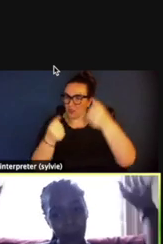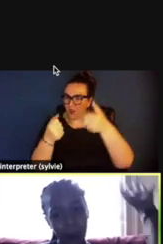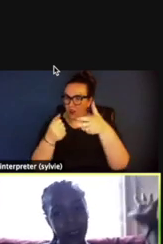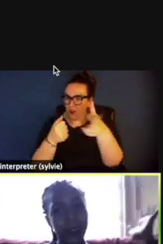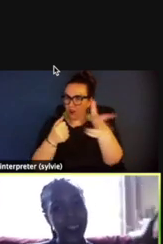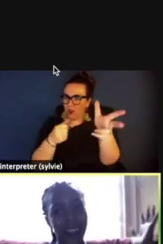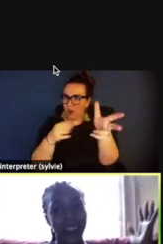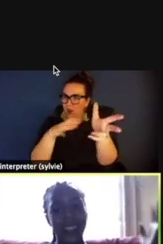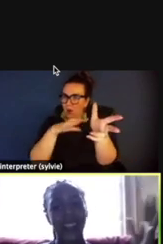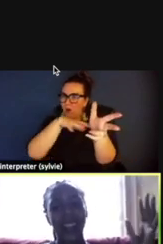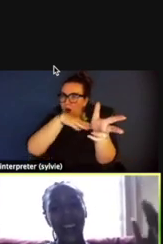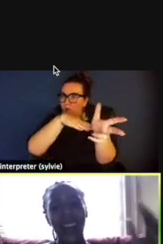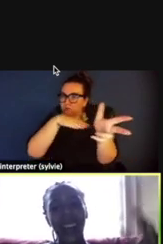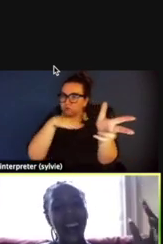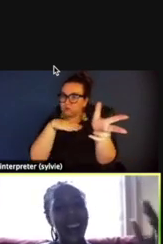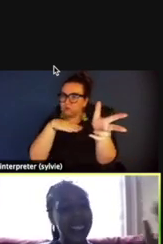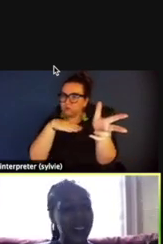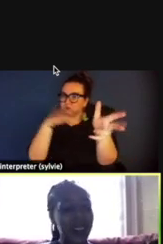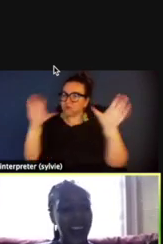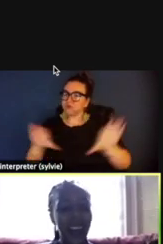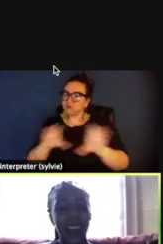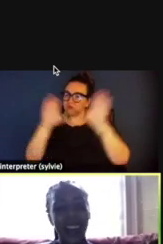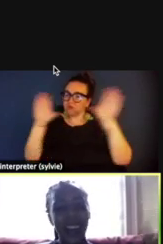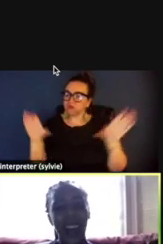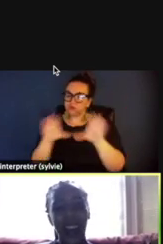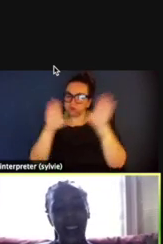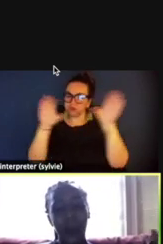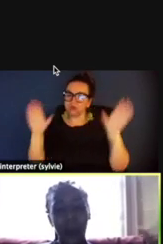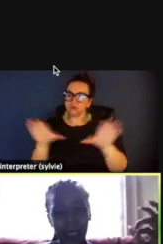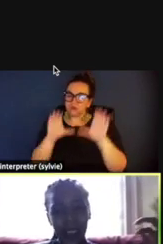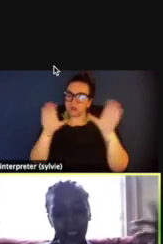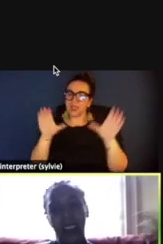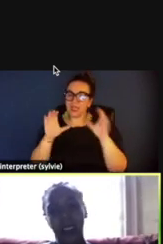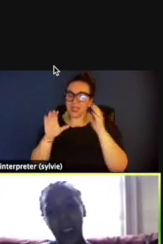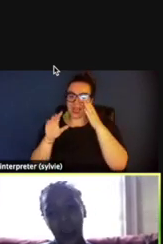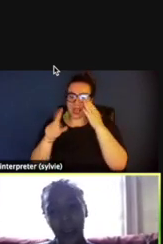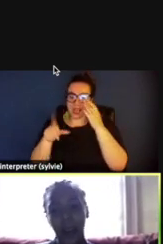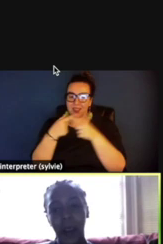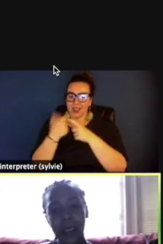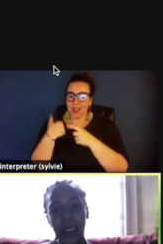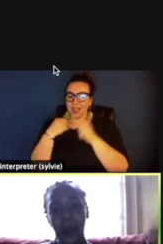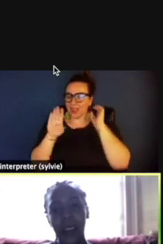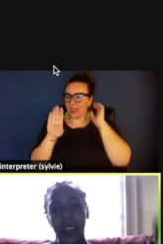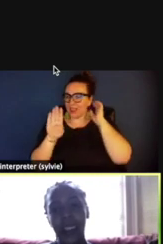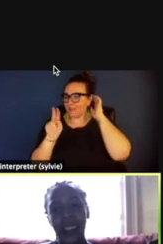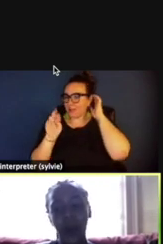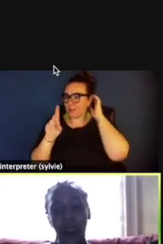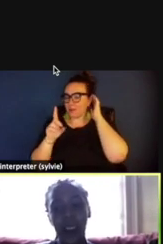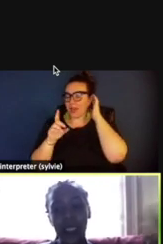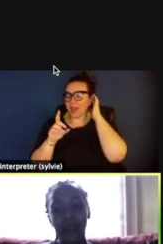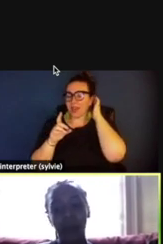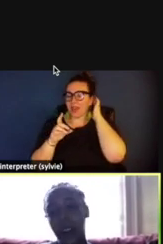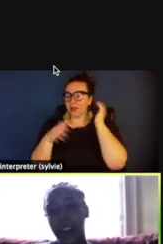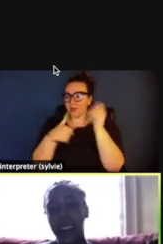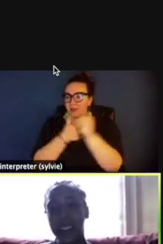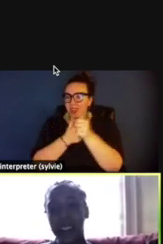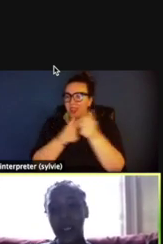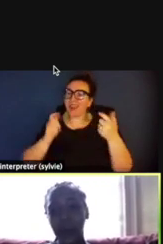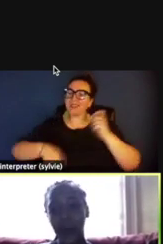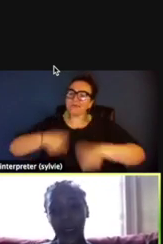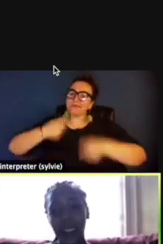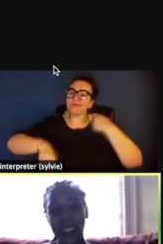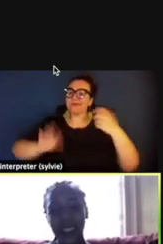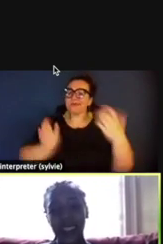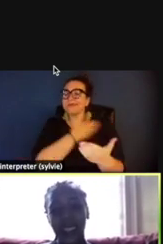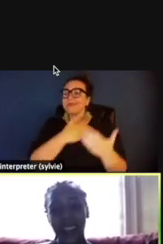big the back part of it was. So yeah, and then they have like their band or like their camp that follows them. And then you all kind of just party in the